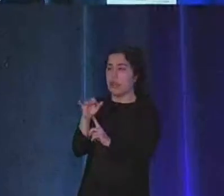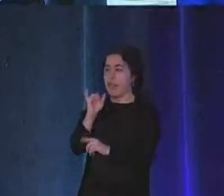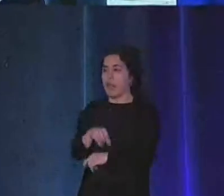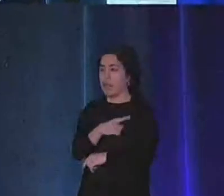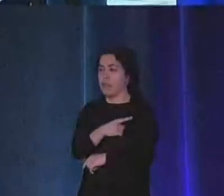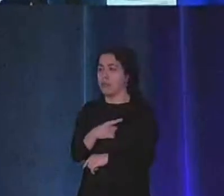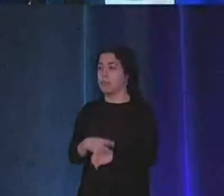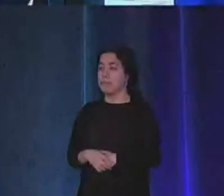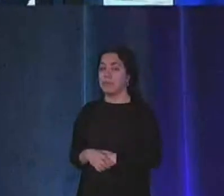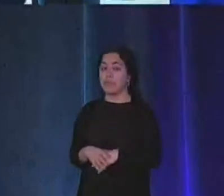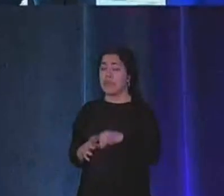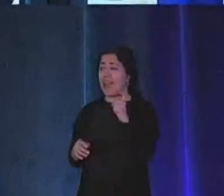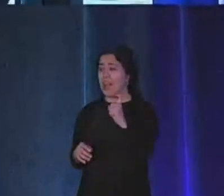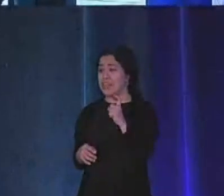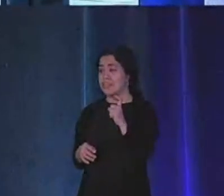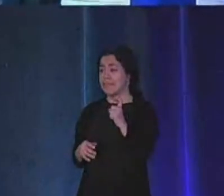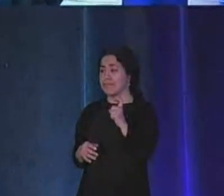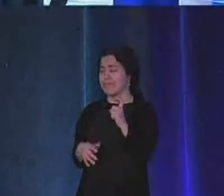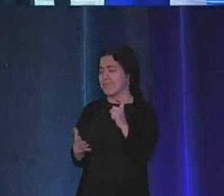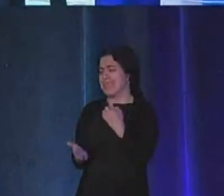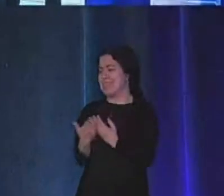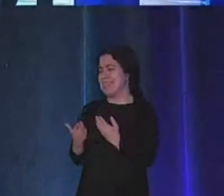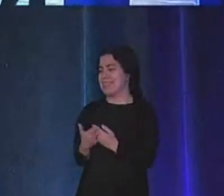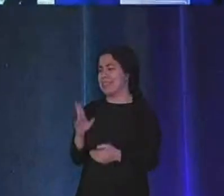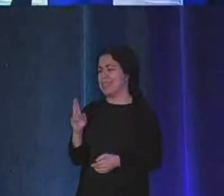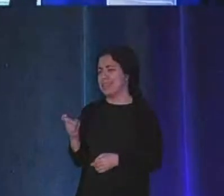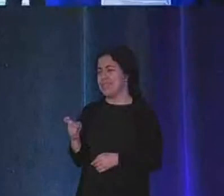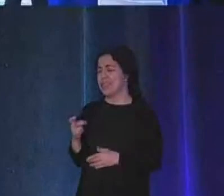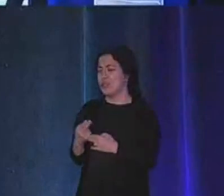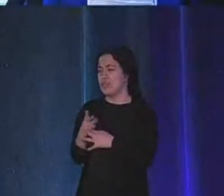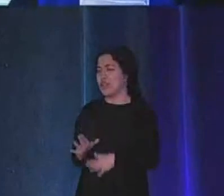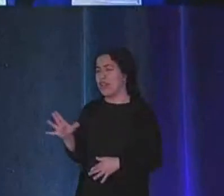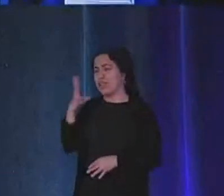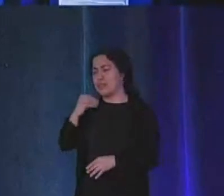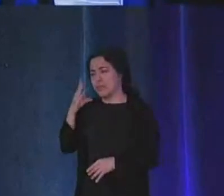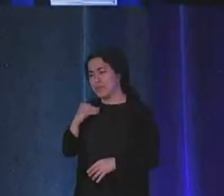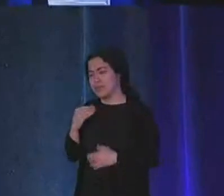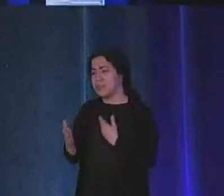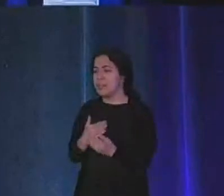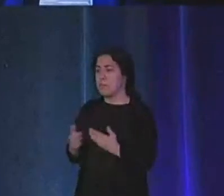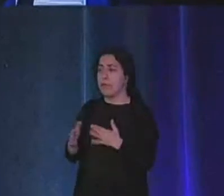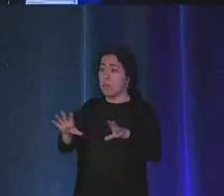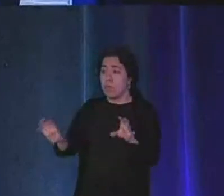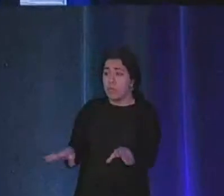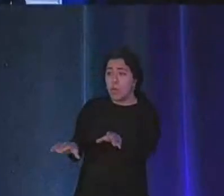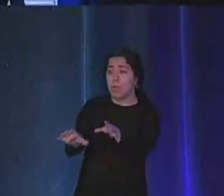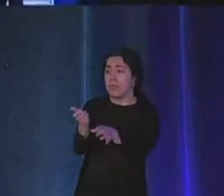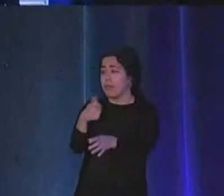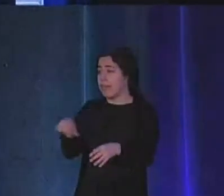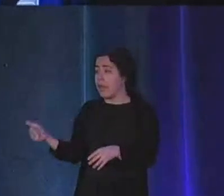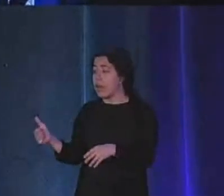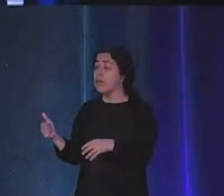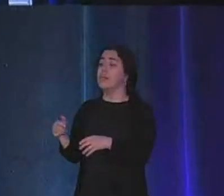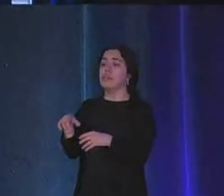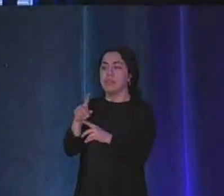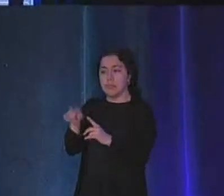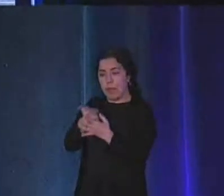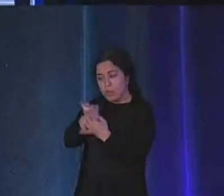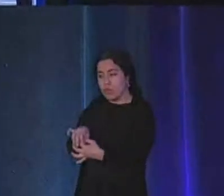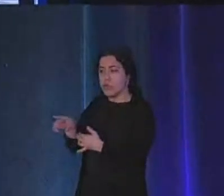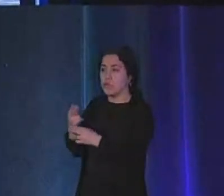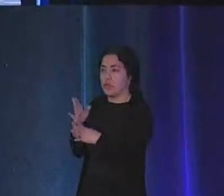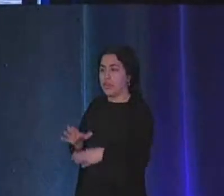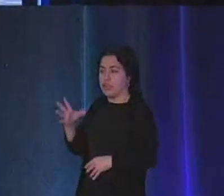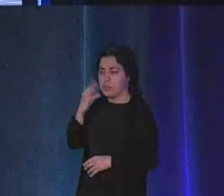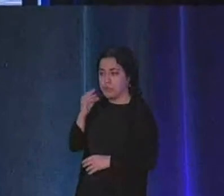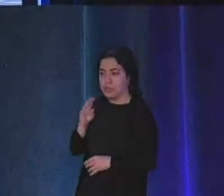X, easy peasy, user experience. Everything that we do right now, whether it be performance or anything else, it's all about the user experience.